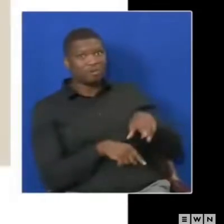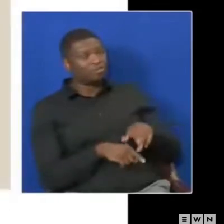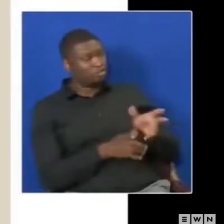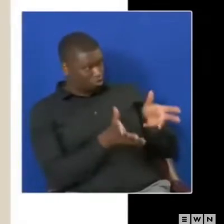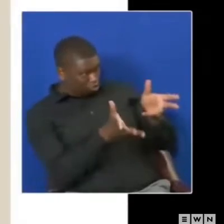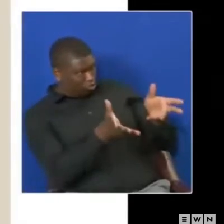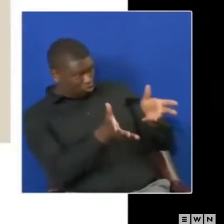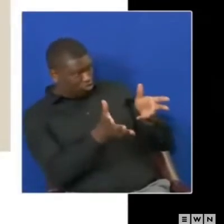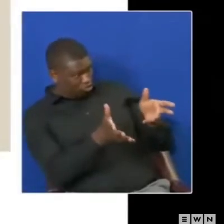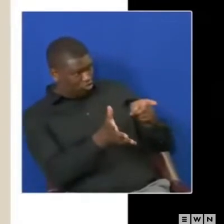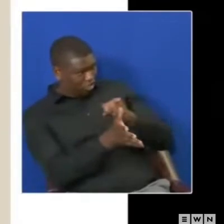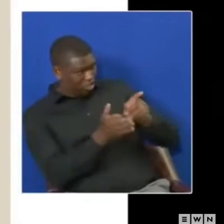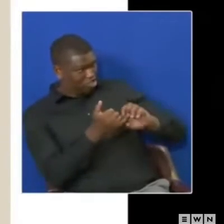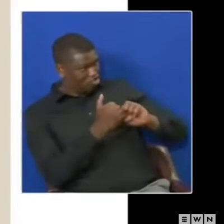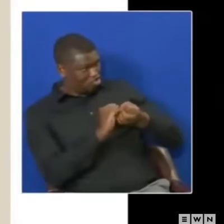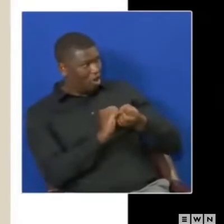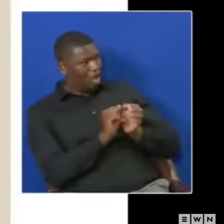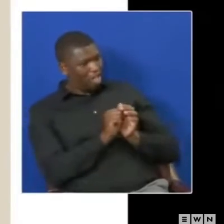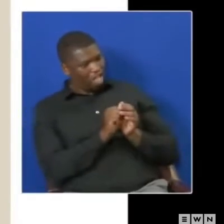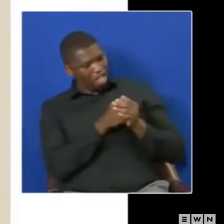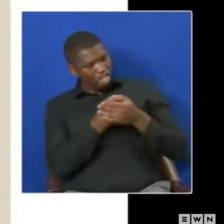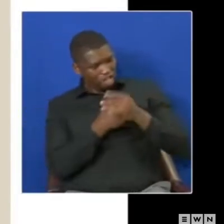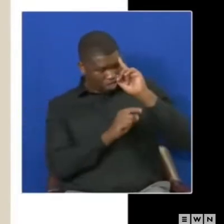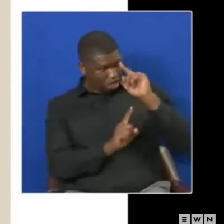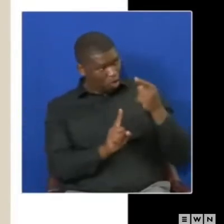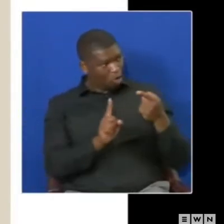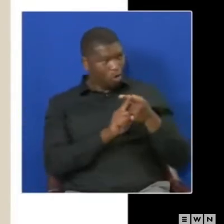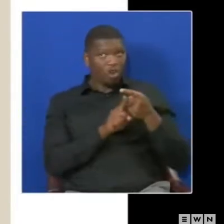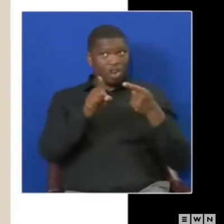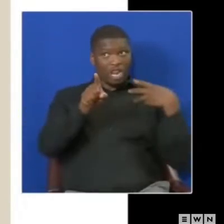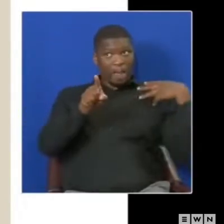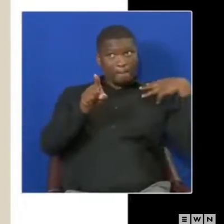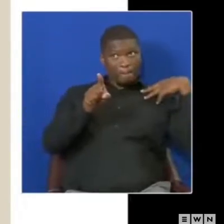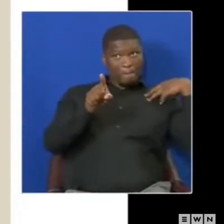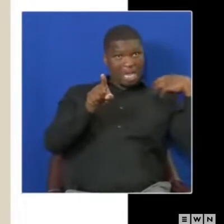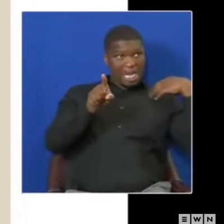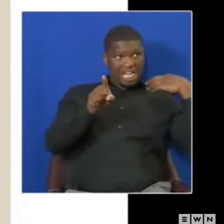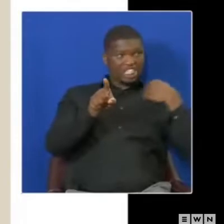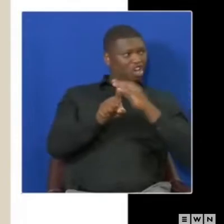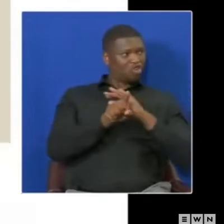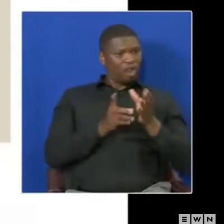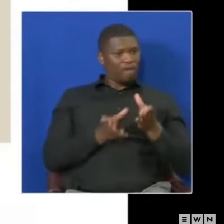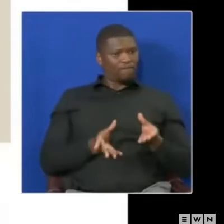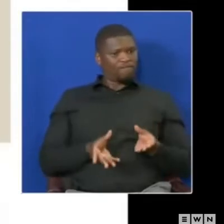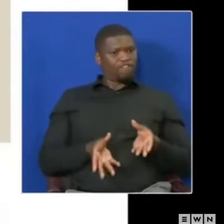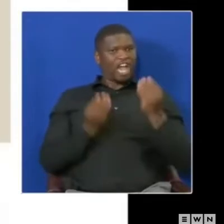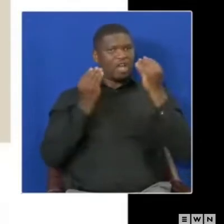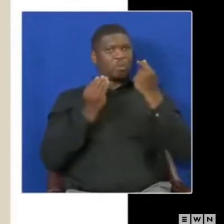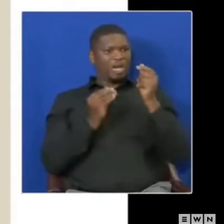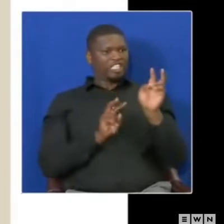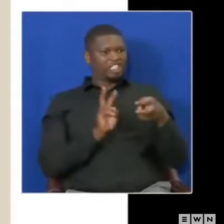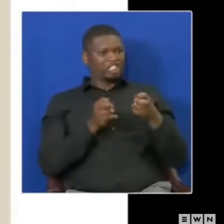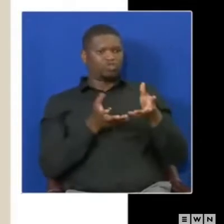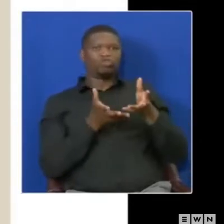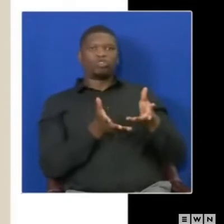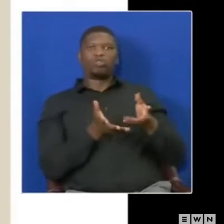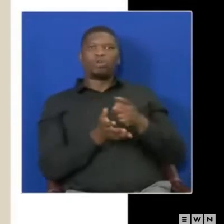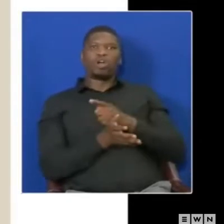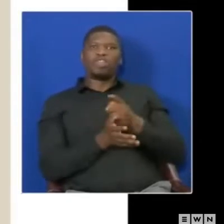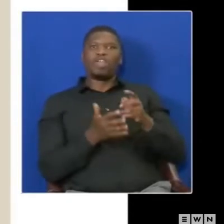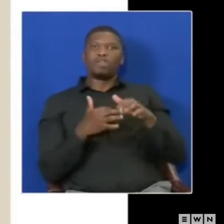find out the splash funds corruption, staging robberies," followed by a laughing face